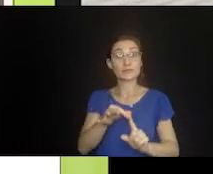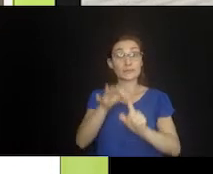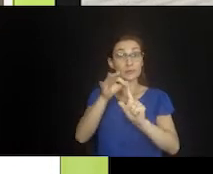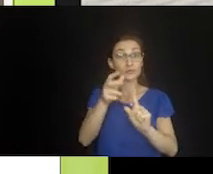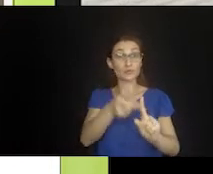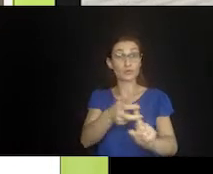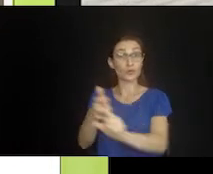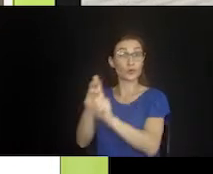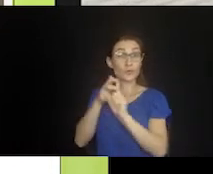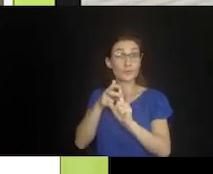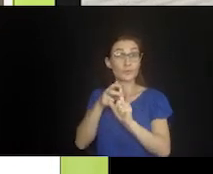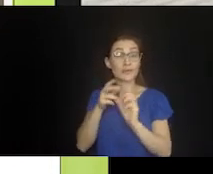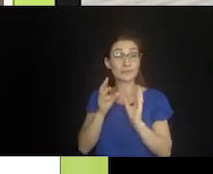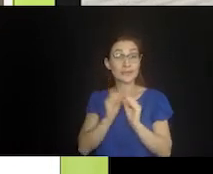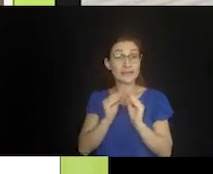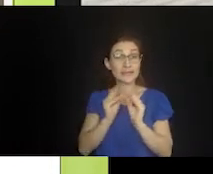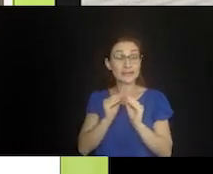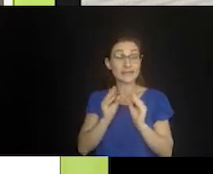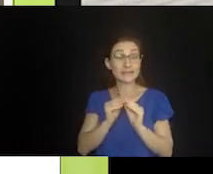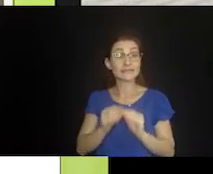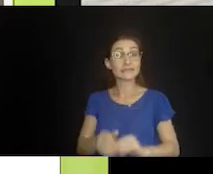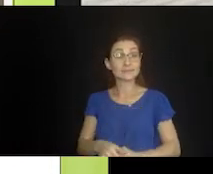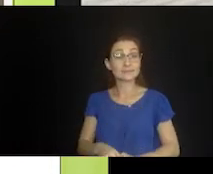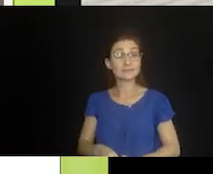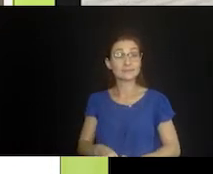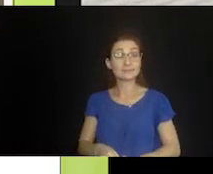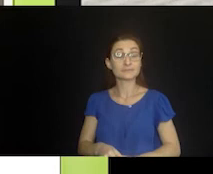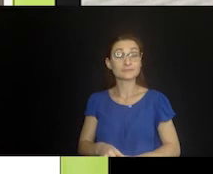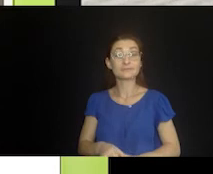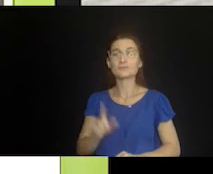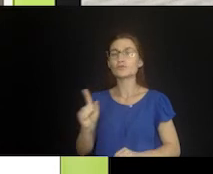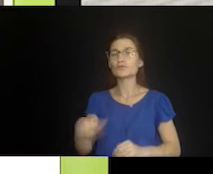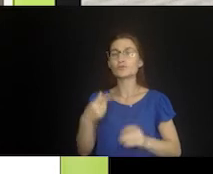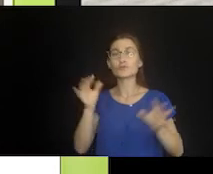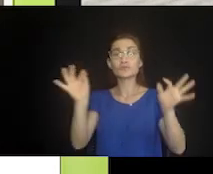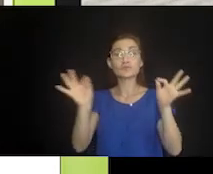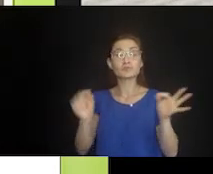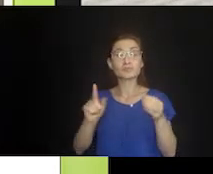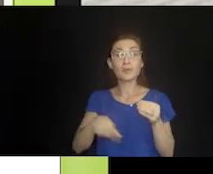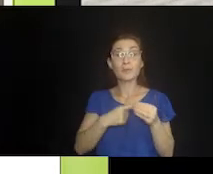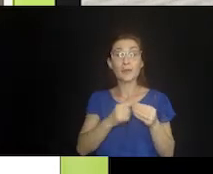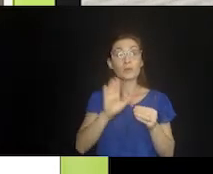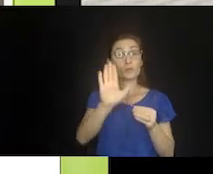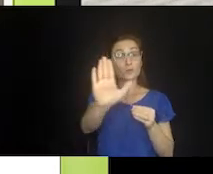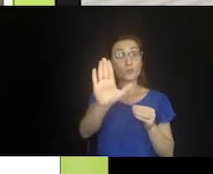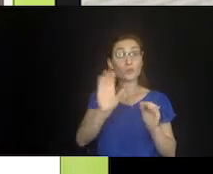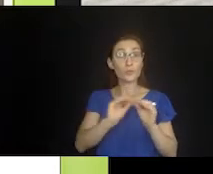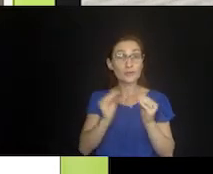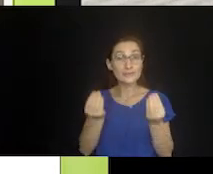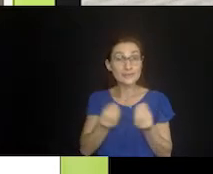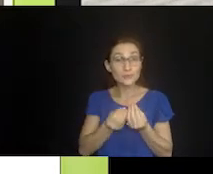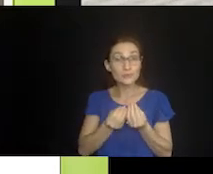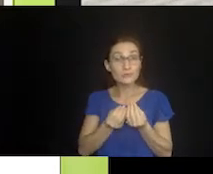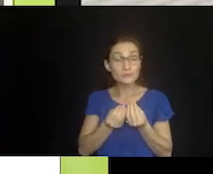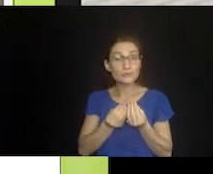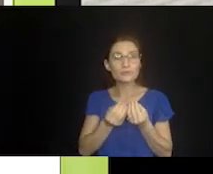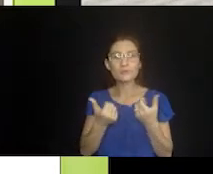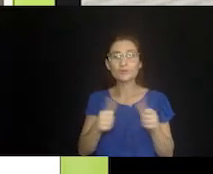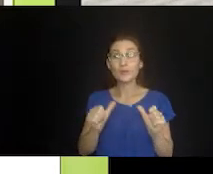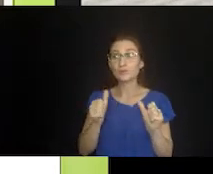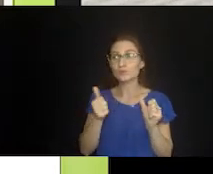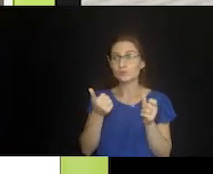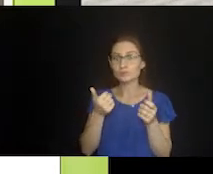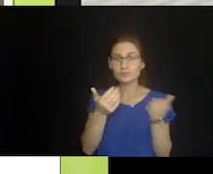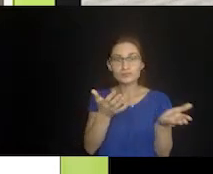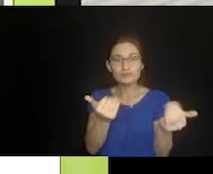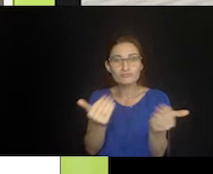conferences, hold special meetings that are just for recruitment, just to tell people about your